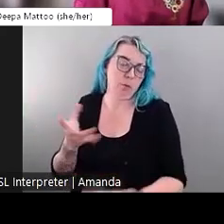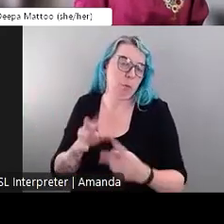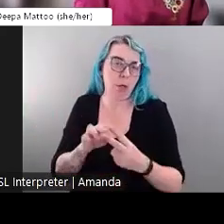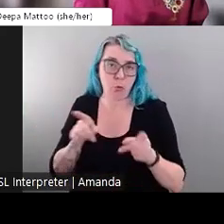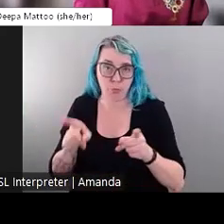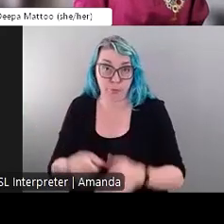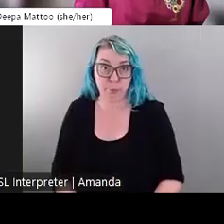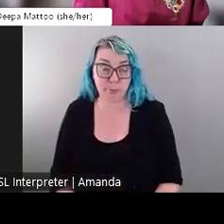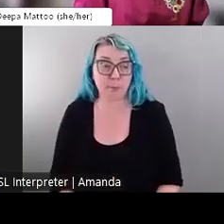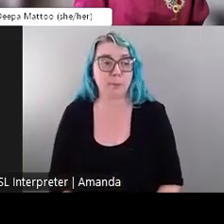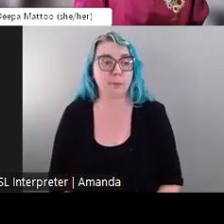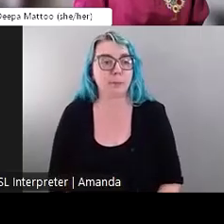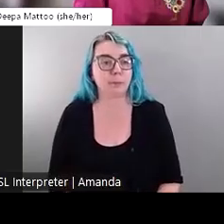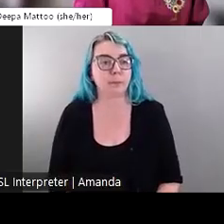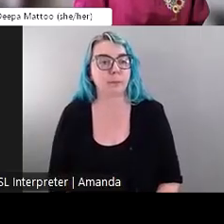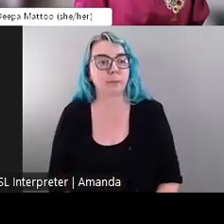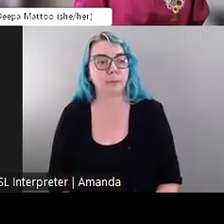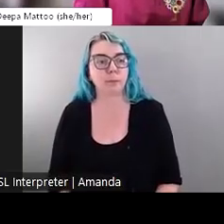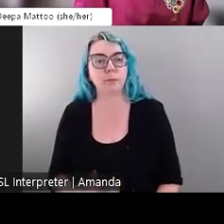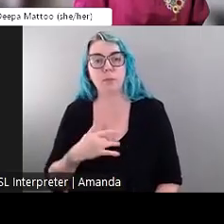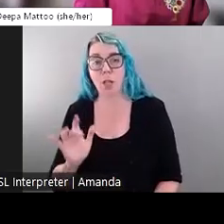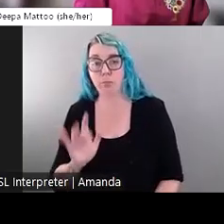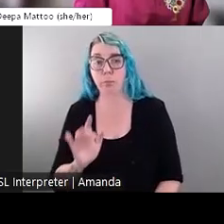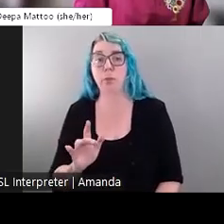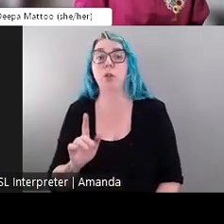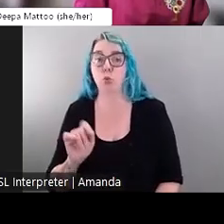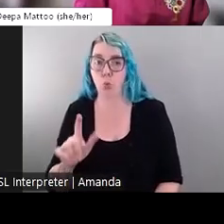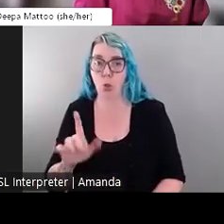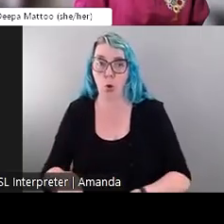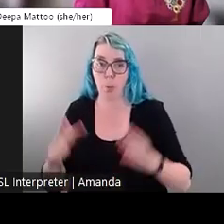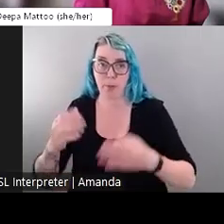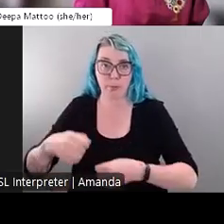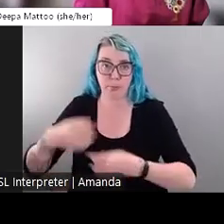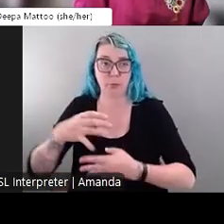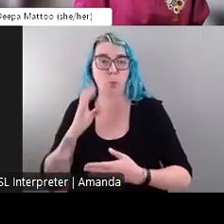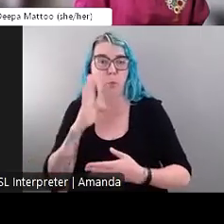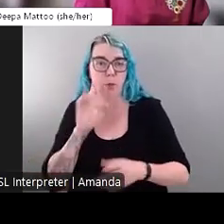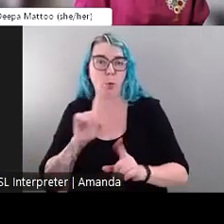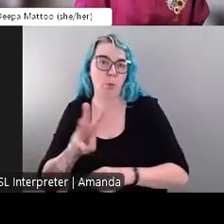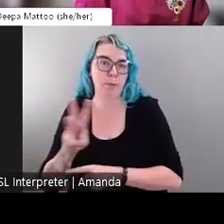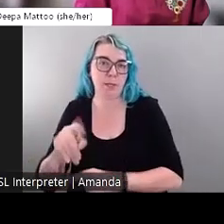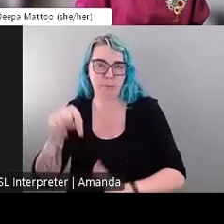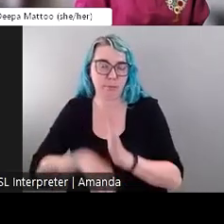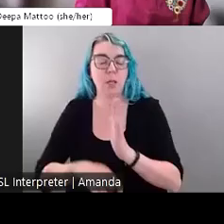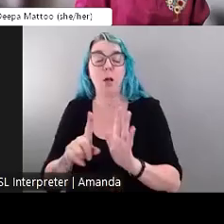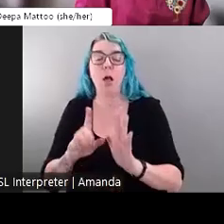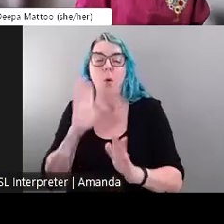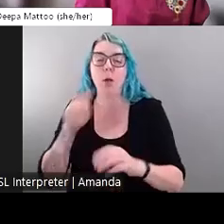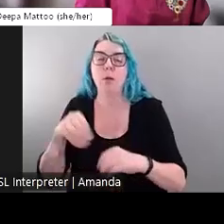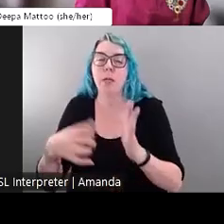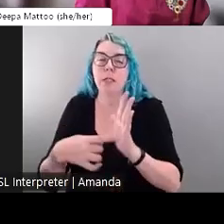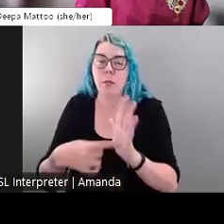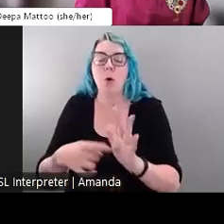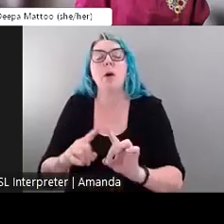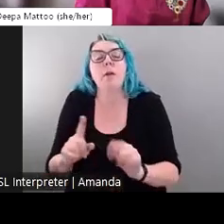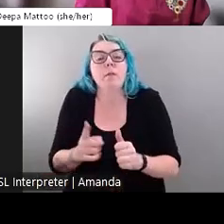the tool website. So before I begin with the demo of the interactive tool, I just want to give a brief disclaimer. Please note that